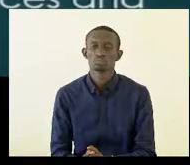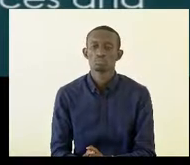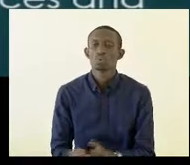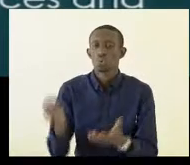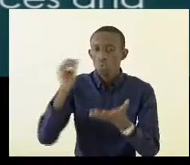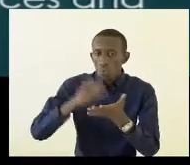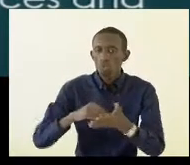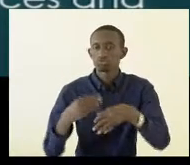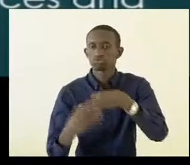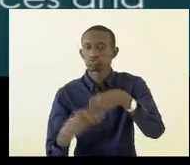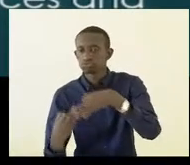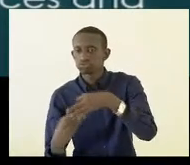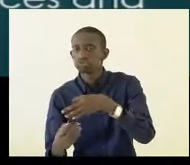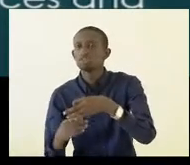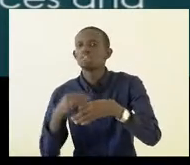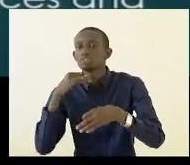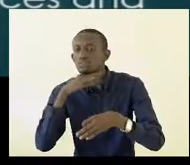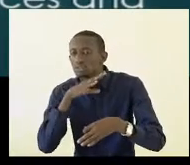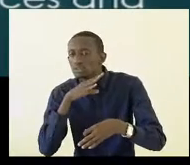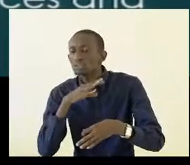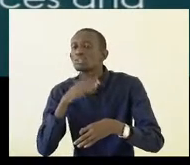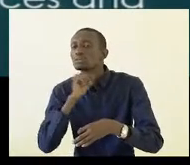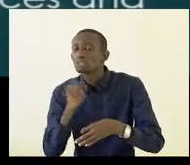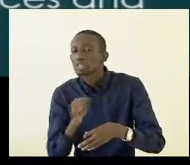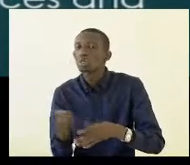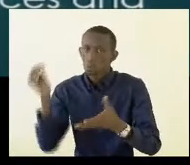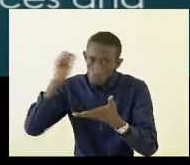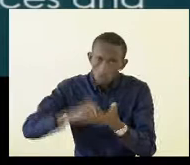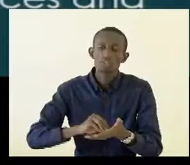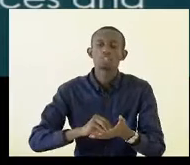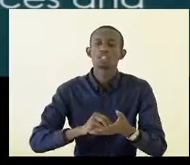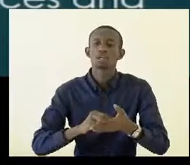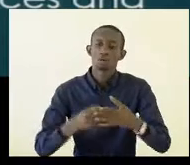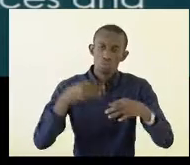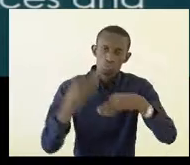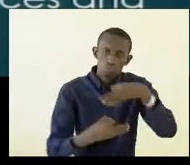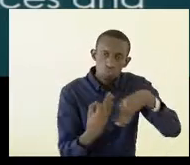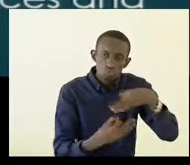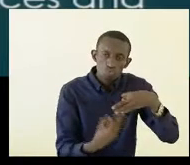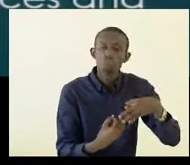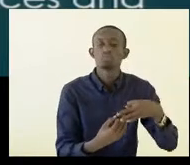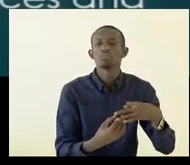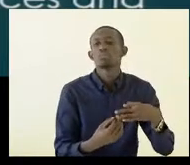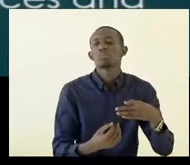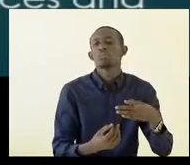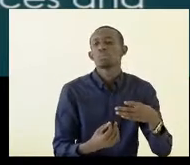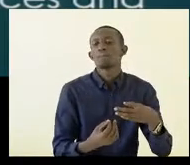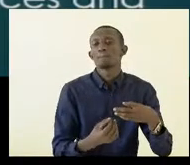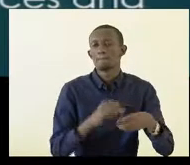Remanufacturing. Have a product, get it finished. You can reprocess it and have it. I think you should think about something like a project of that